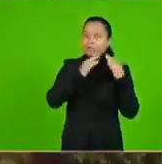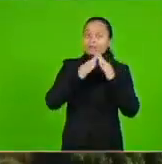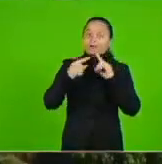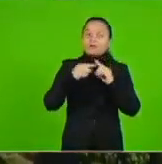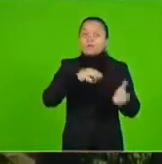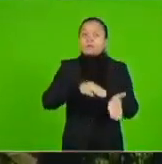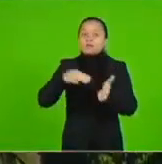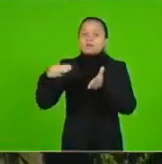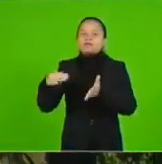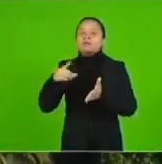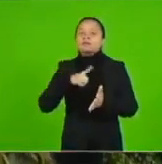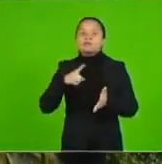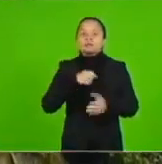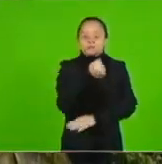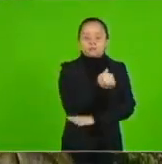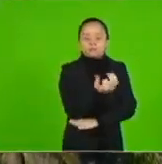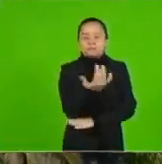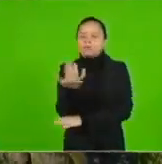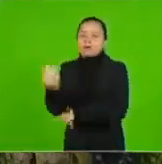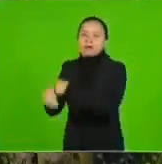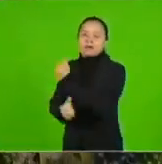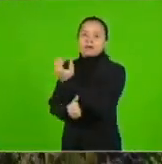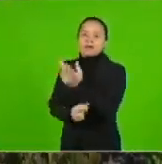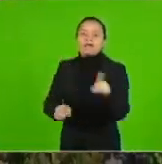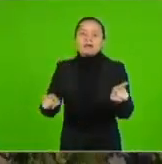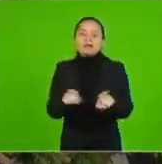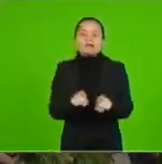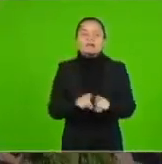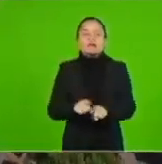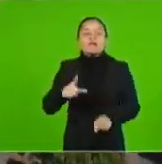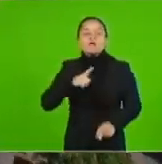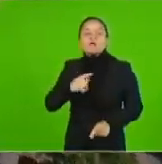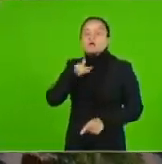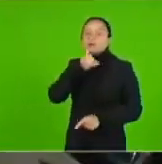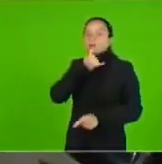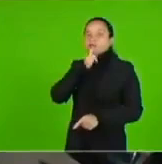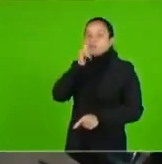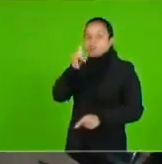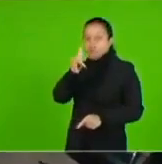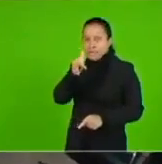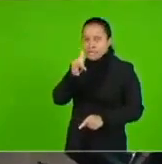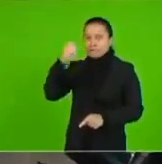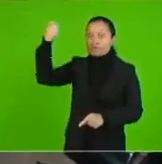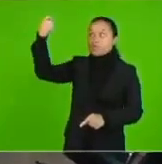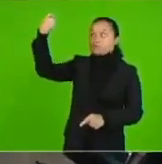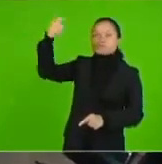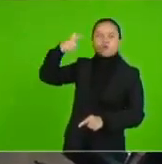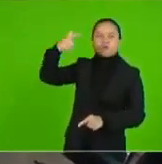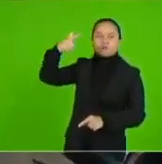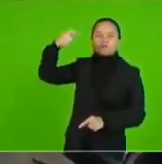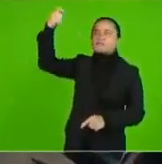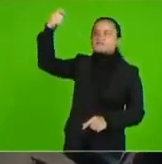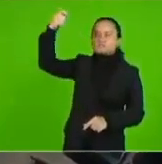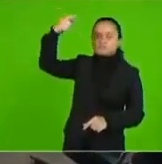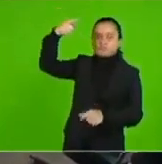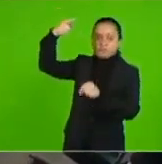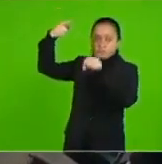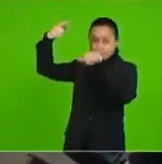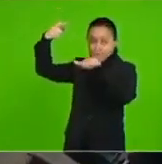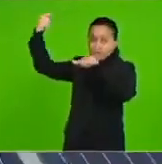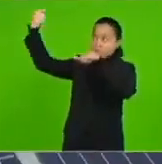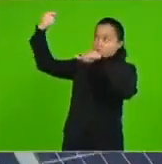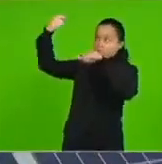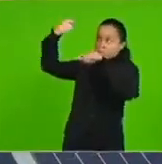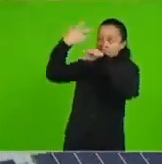the environment. Amongst them, and power plants of capture of solar